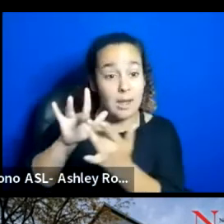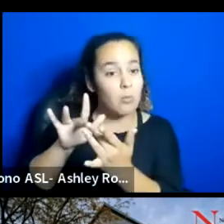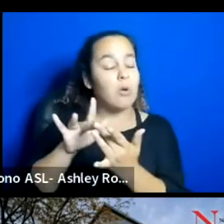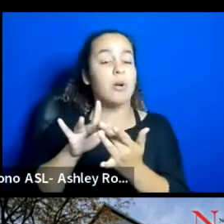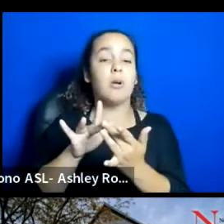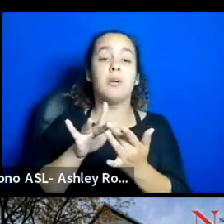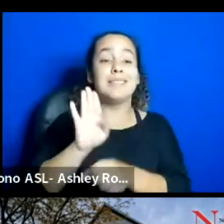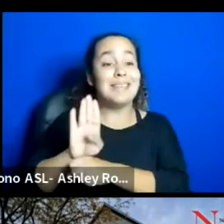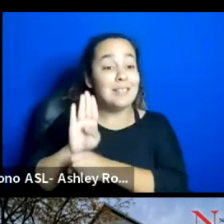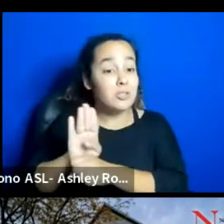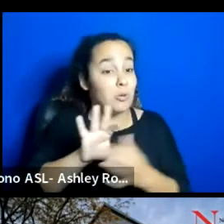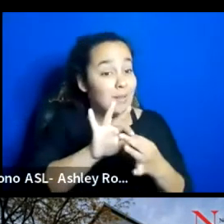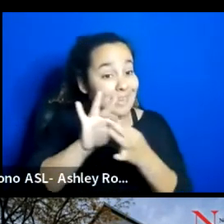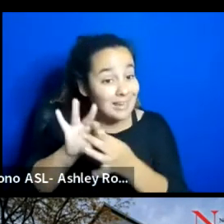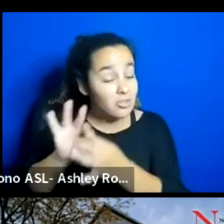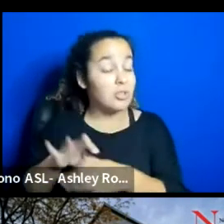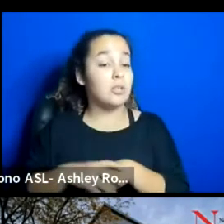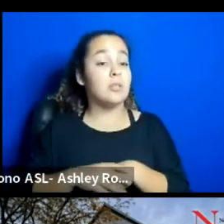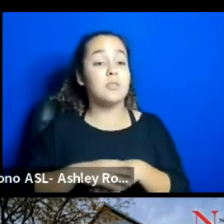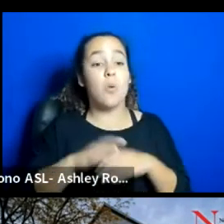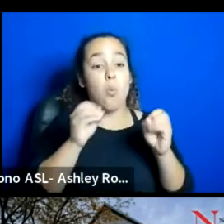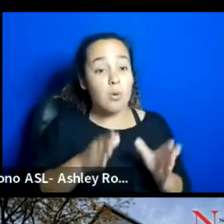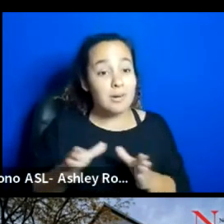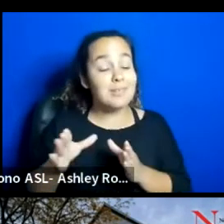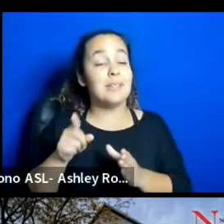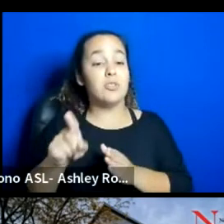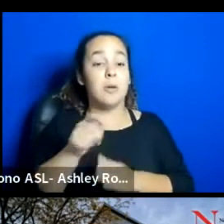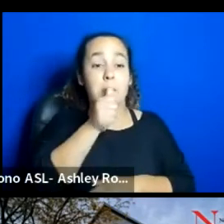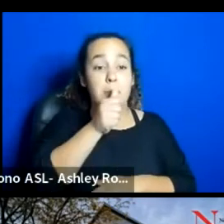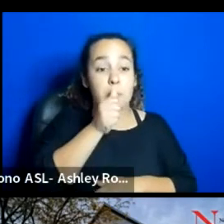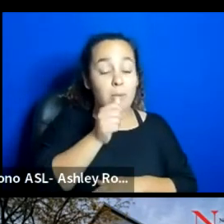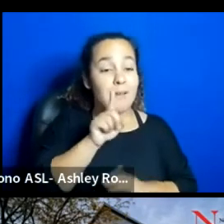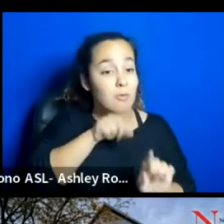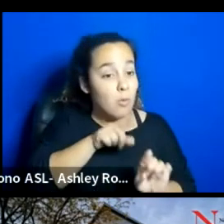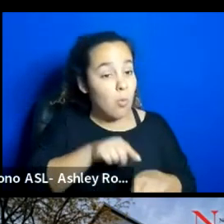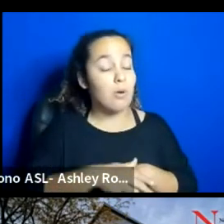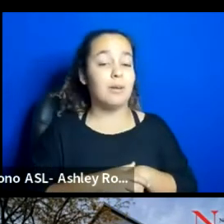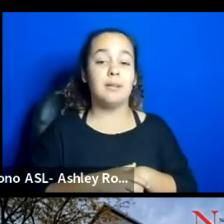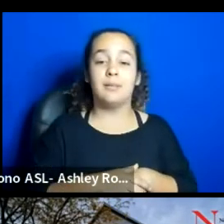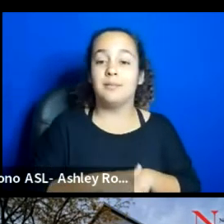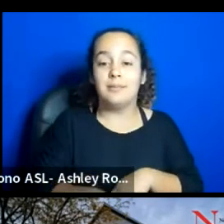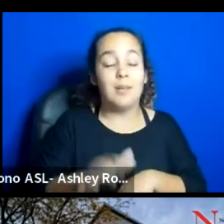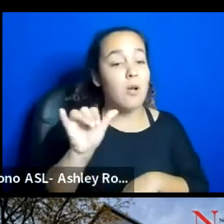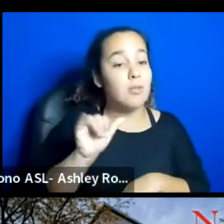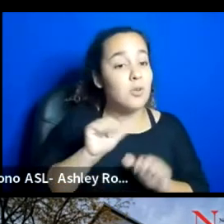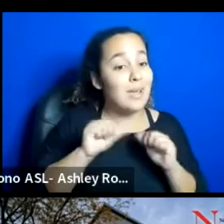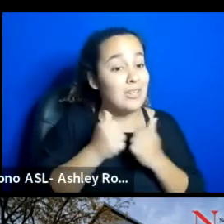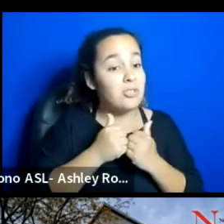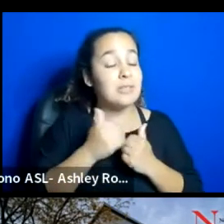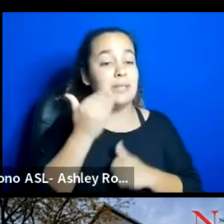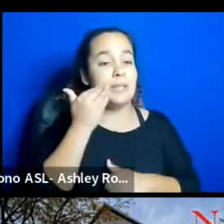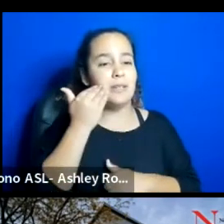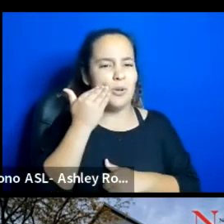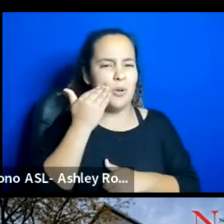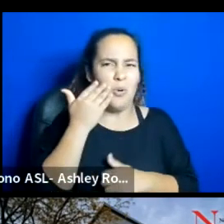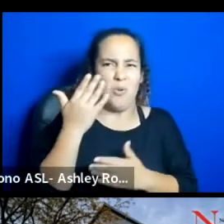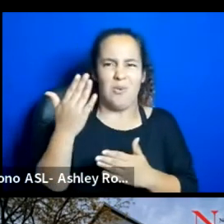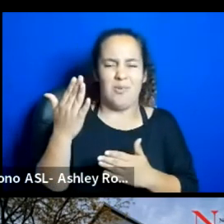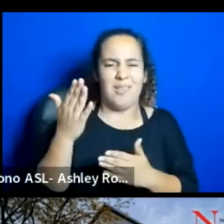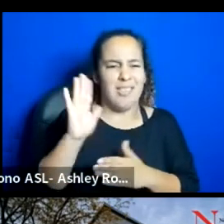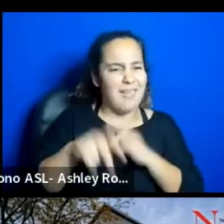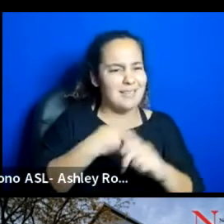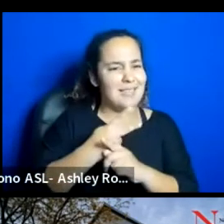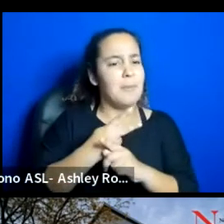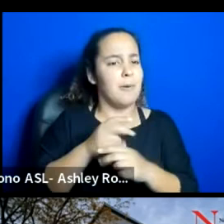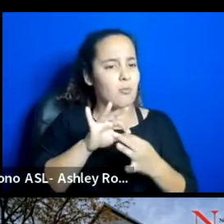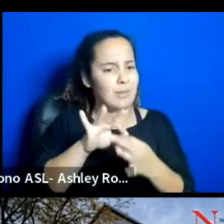relations, organisations, private ordering, to judge the relative degrees of agency and also how those types of relations are made